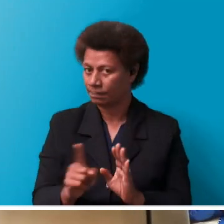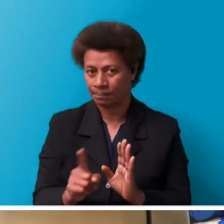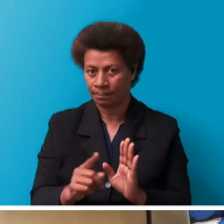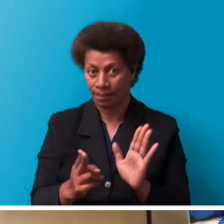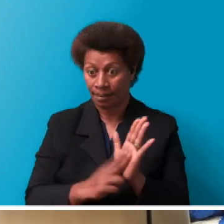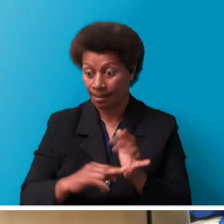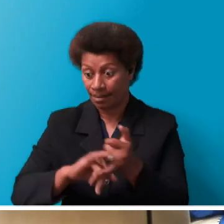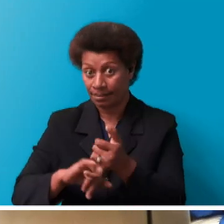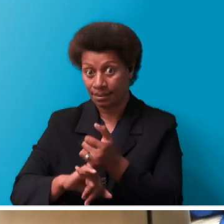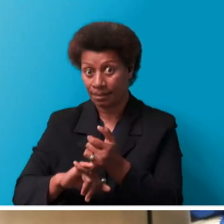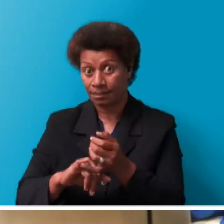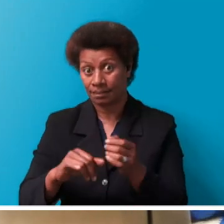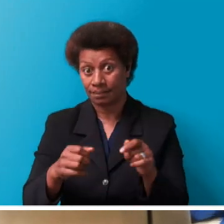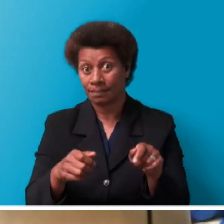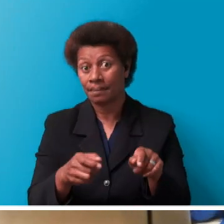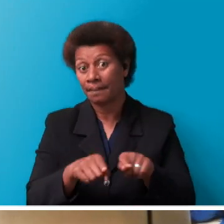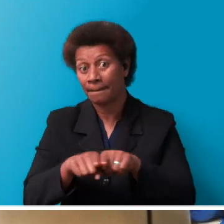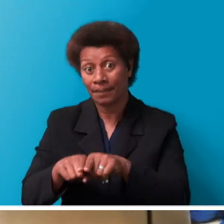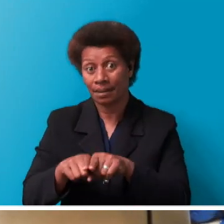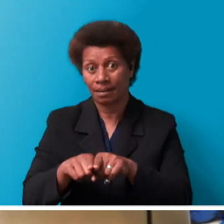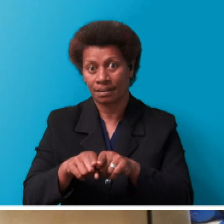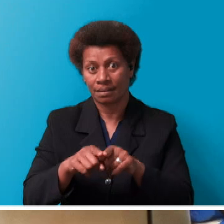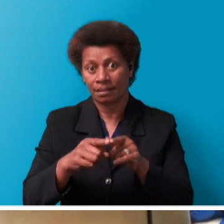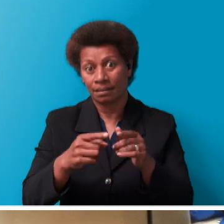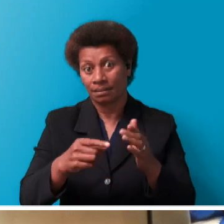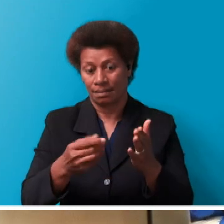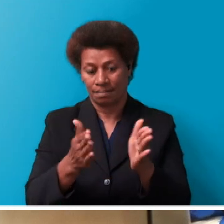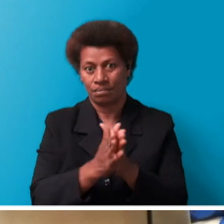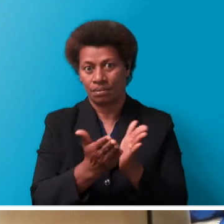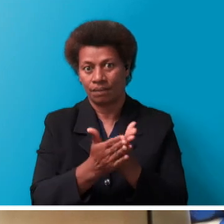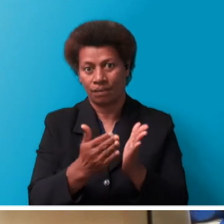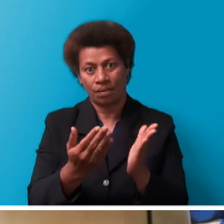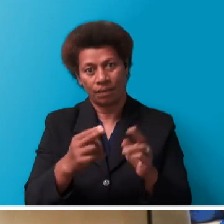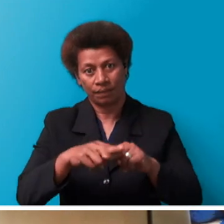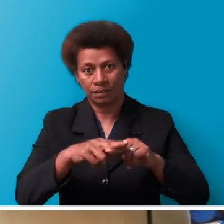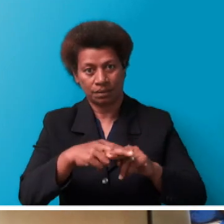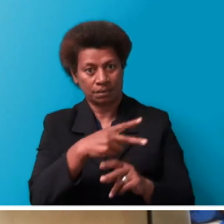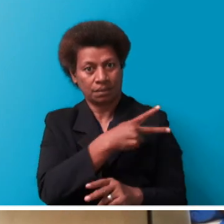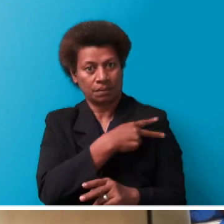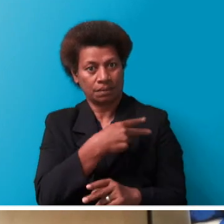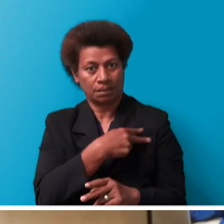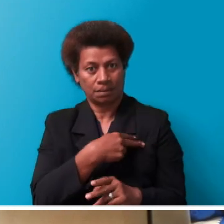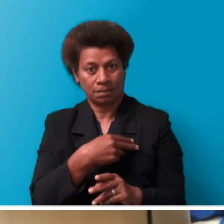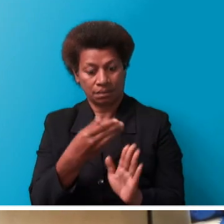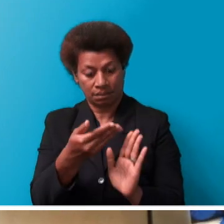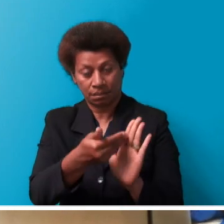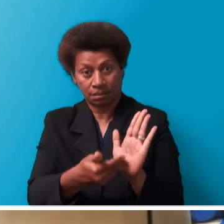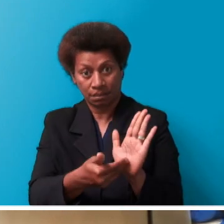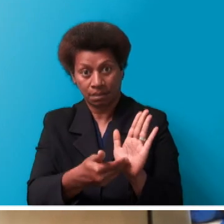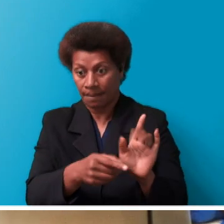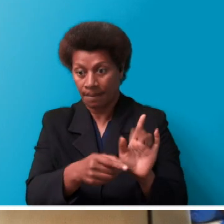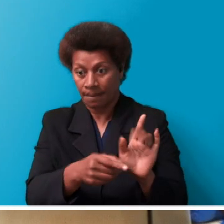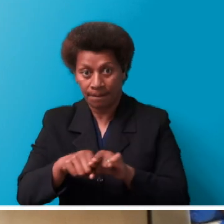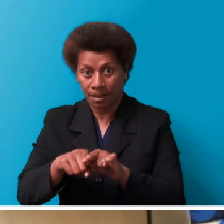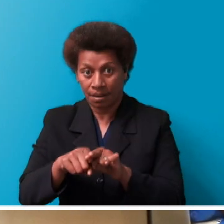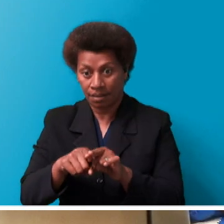blueprint for the future of our nation's security. It represents a shift from a reactive